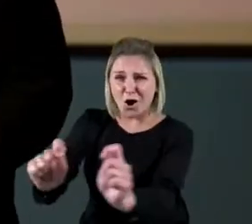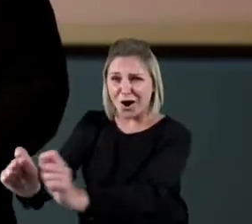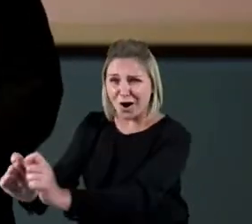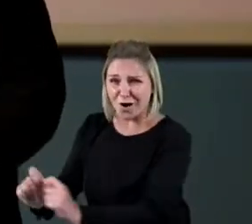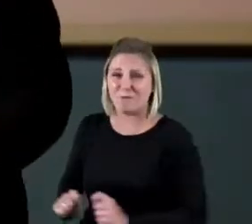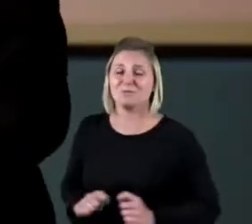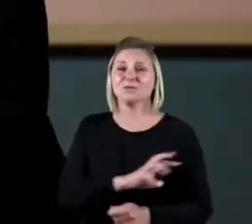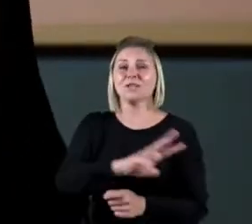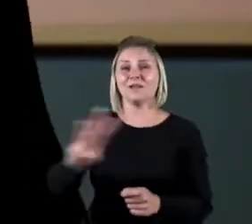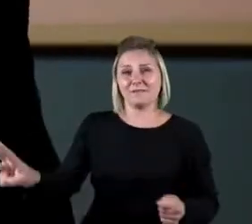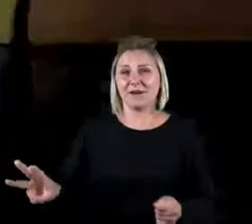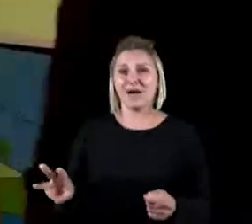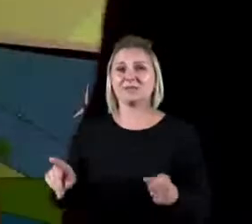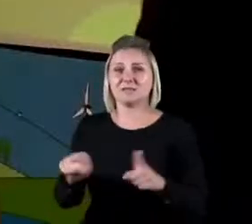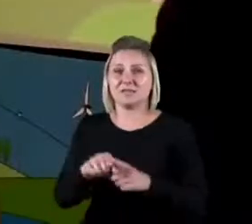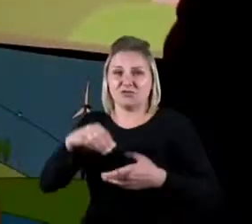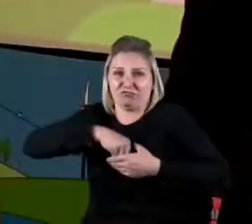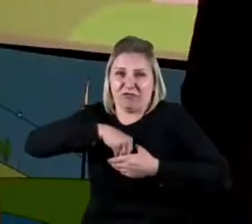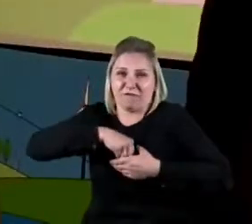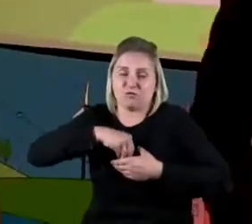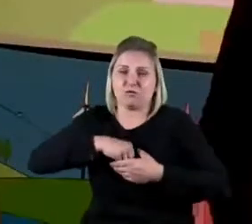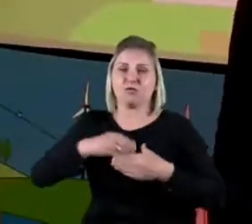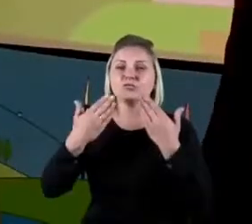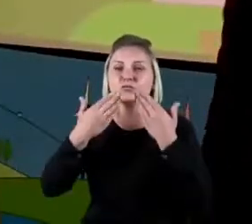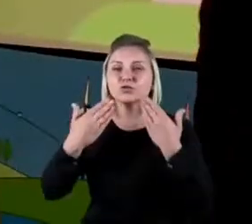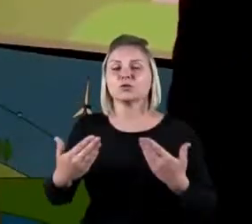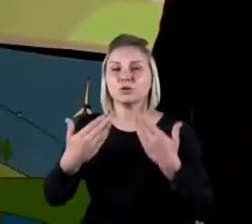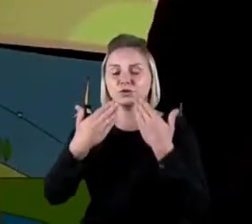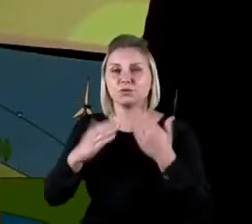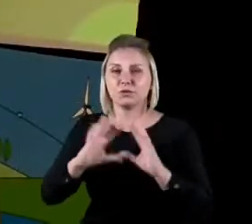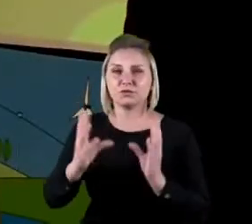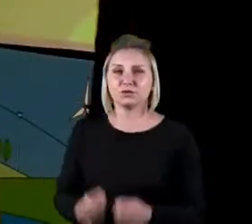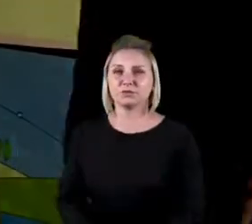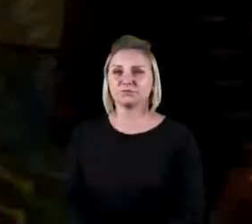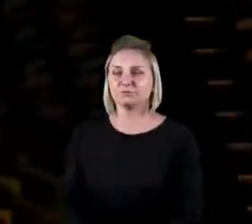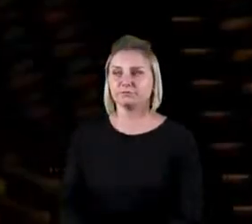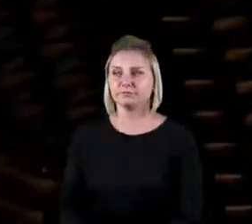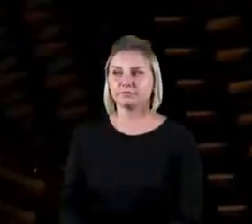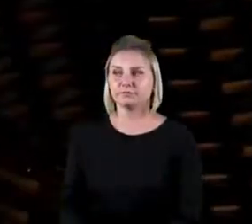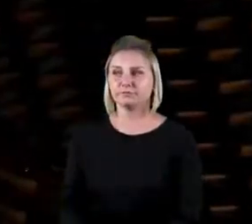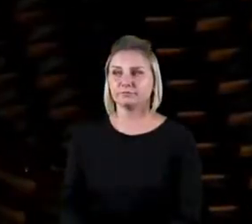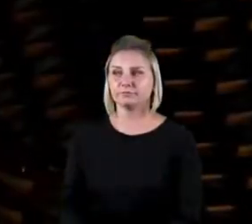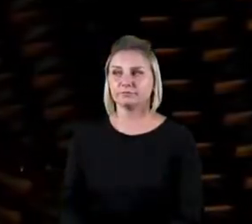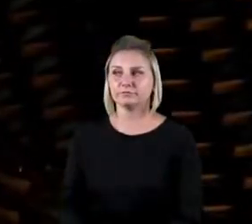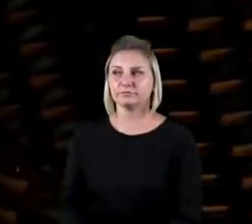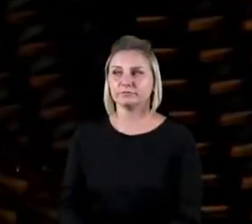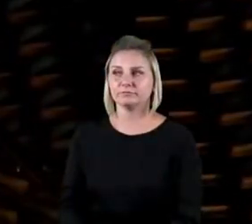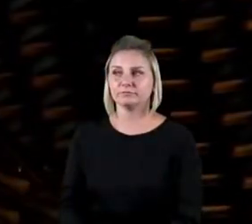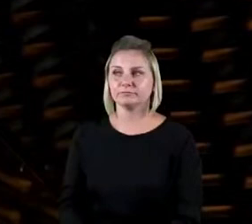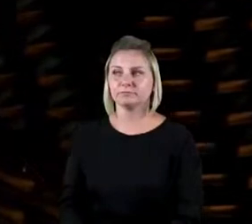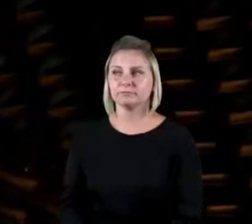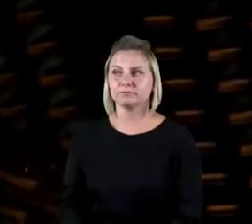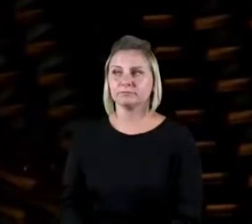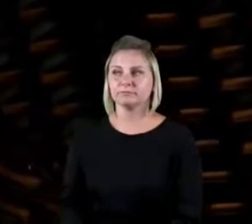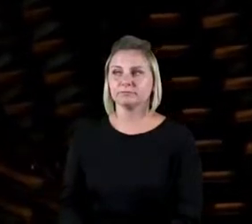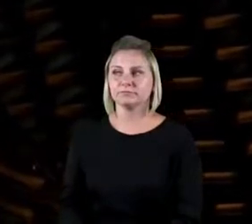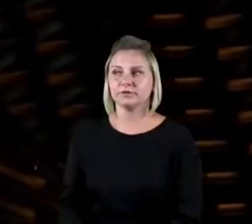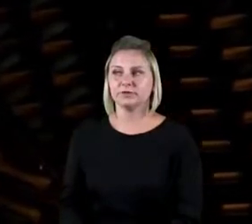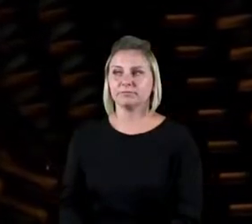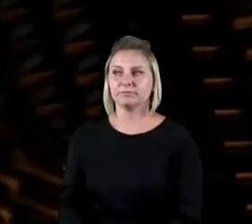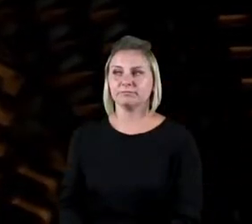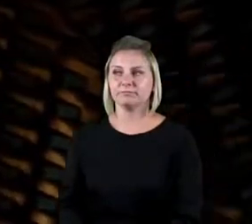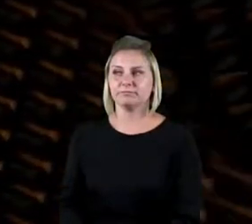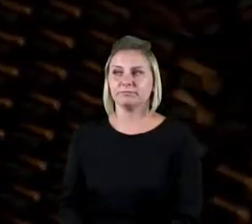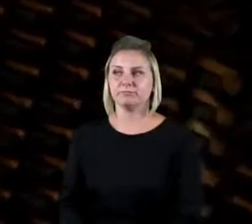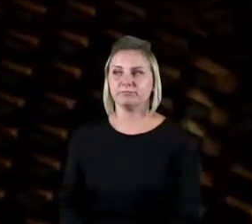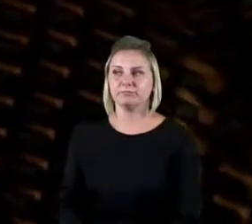body. Thank you very much. Thank you very much, Mr. Pato, for this encouraging speech. And now